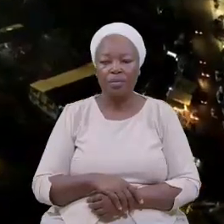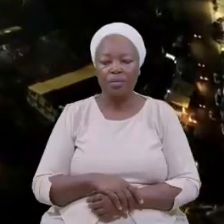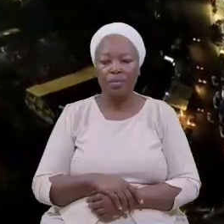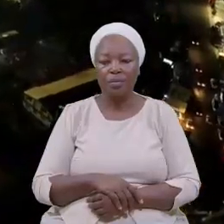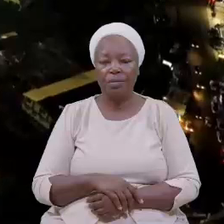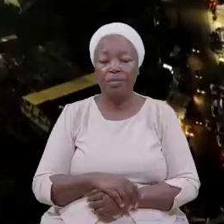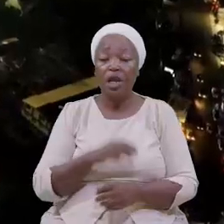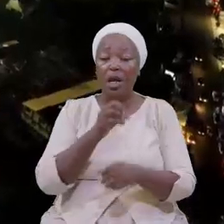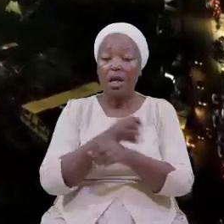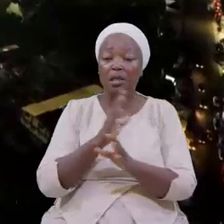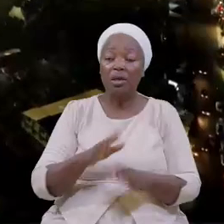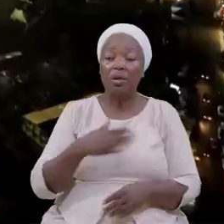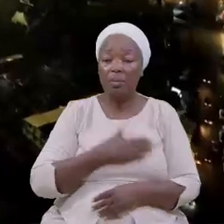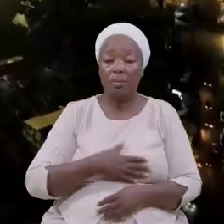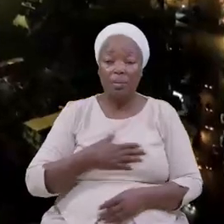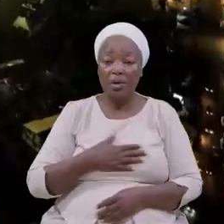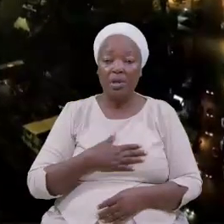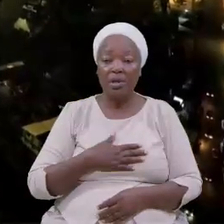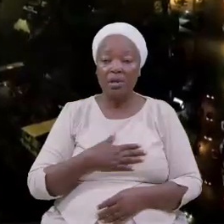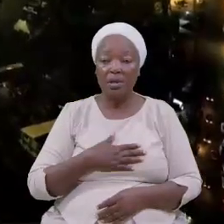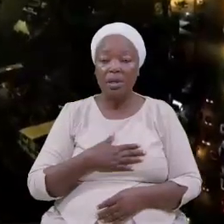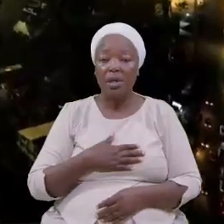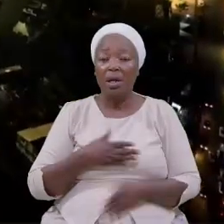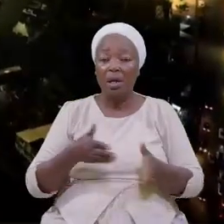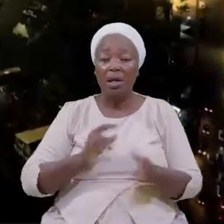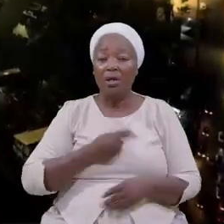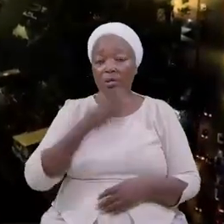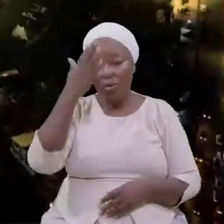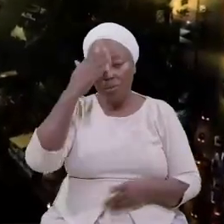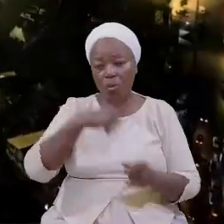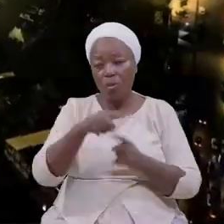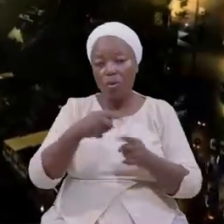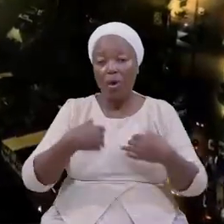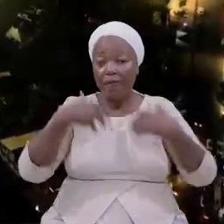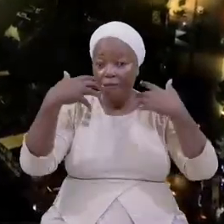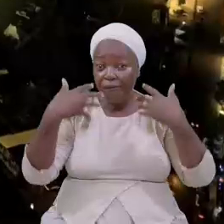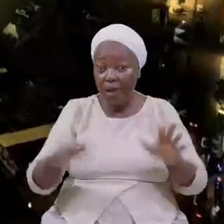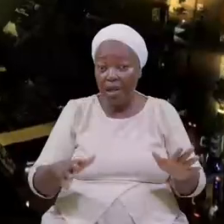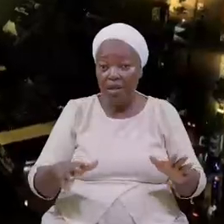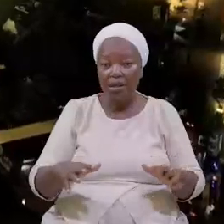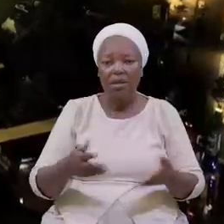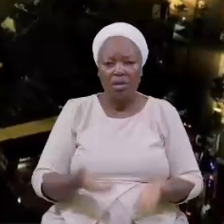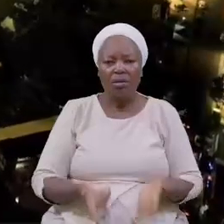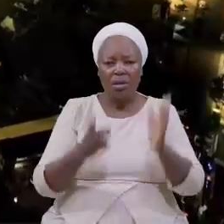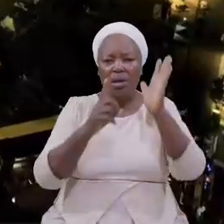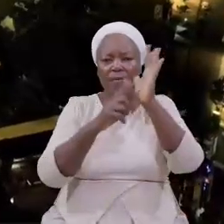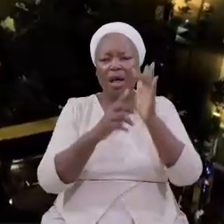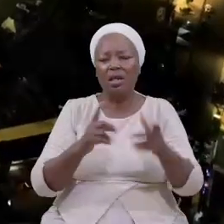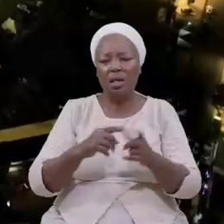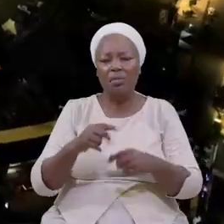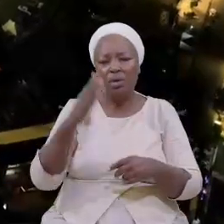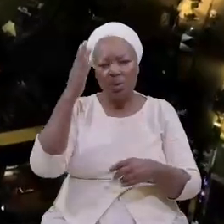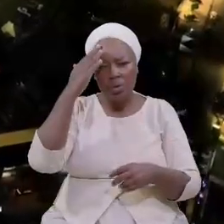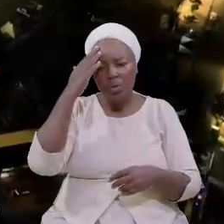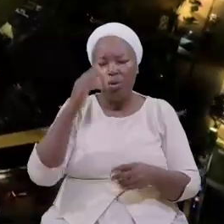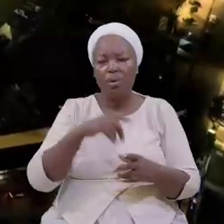Counselors, make us to know where you have reached. If you have finished, please raise up the flag and let's know so that